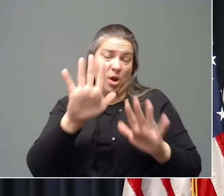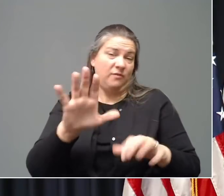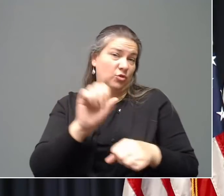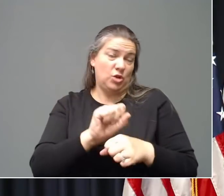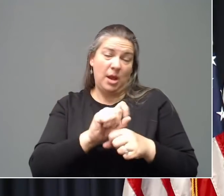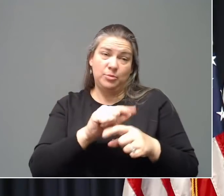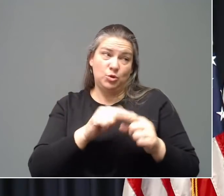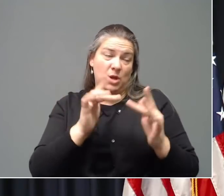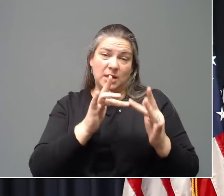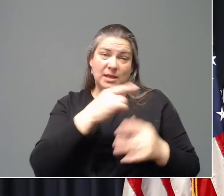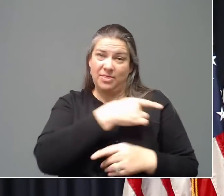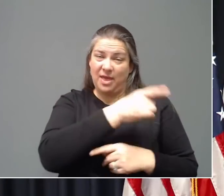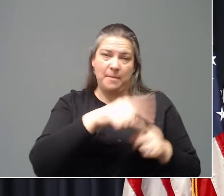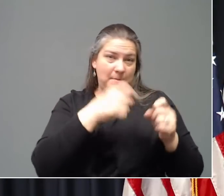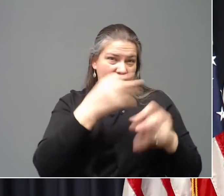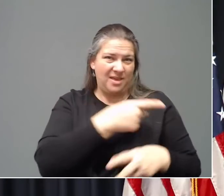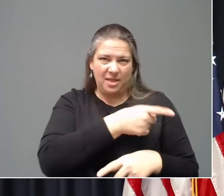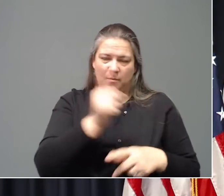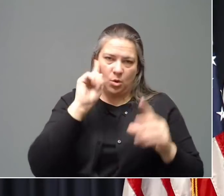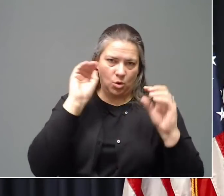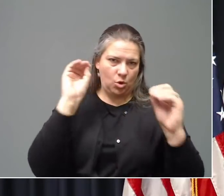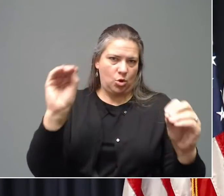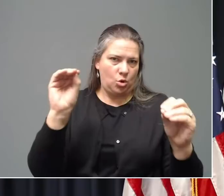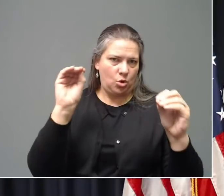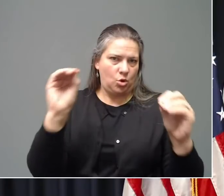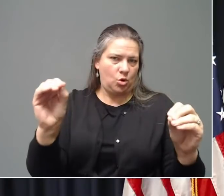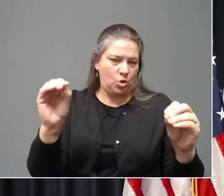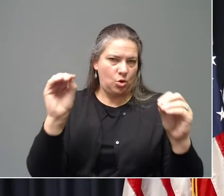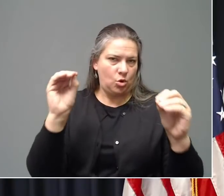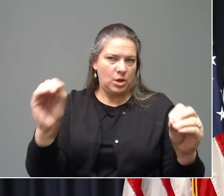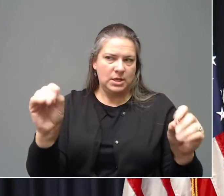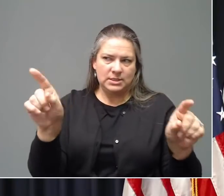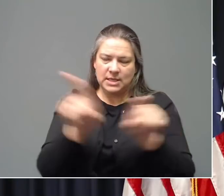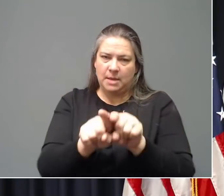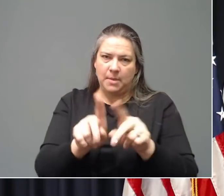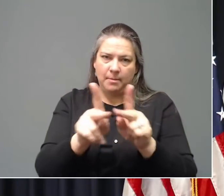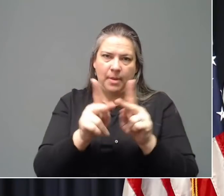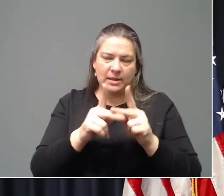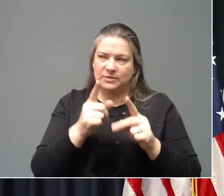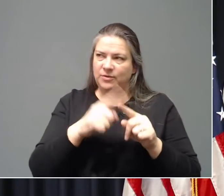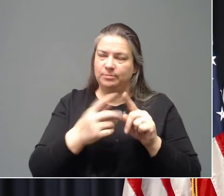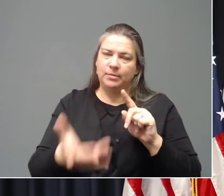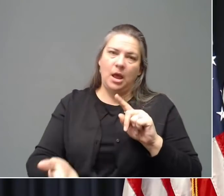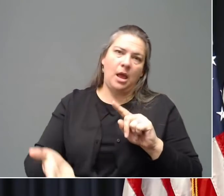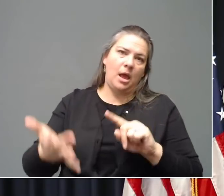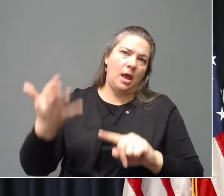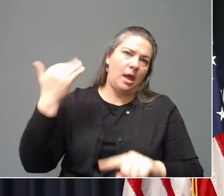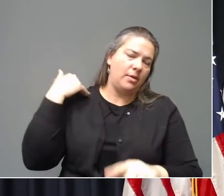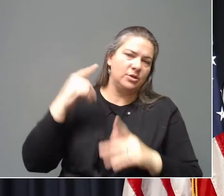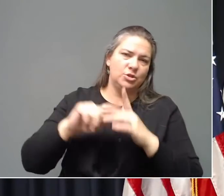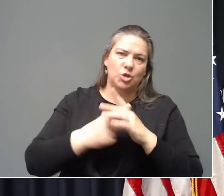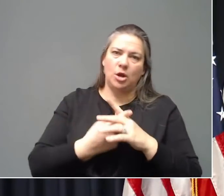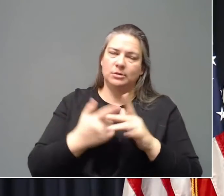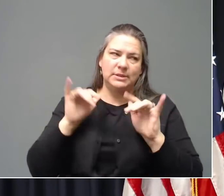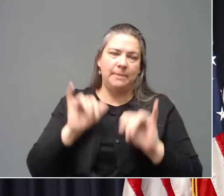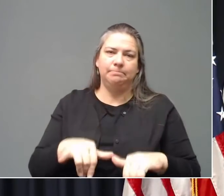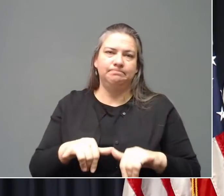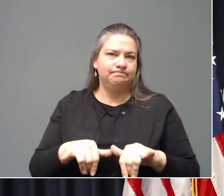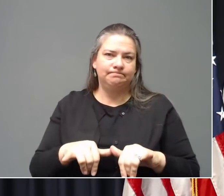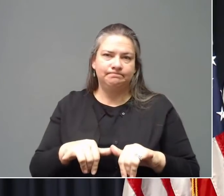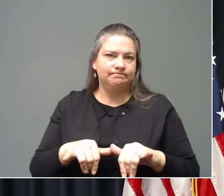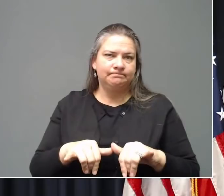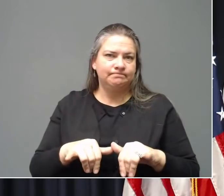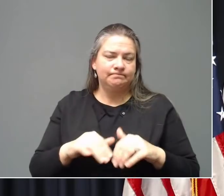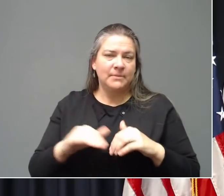have not even received a phone call and feel like they're in the same spot they were months ago, or even back at the beginning. You say there is the chatbot